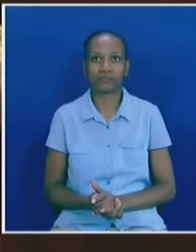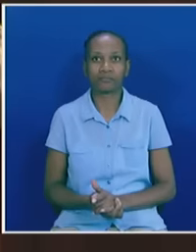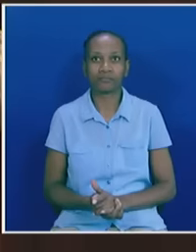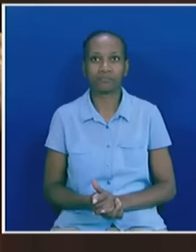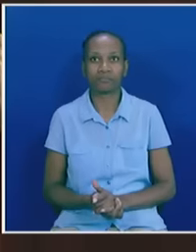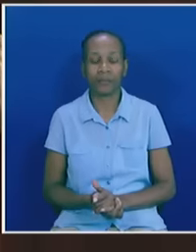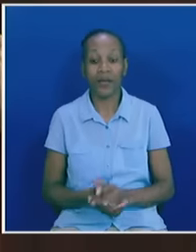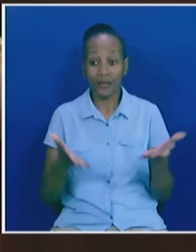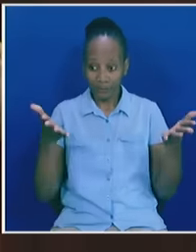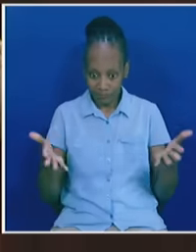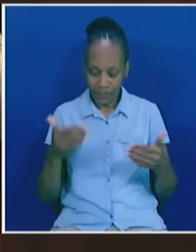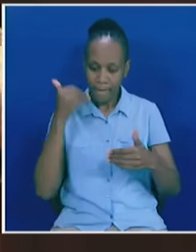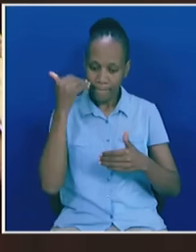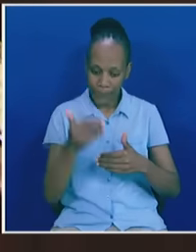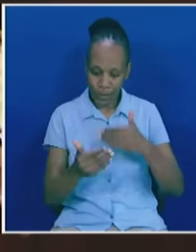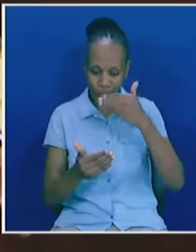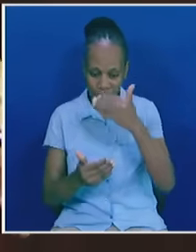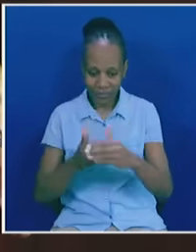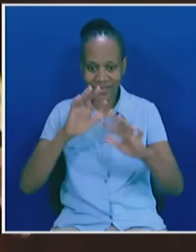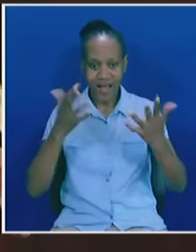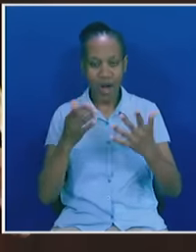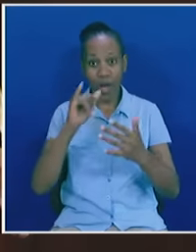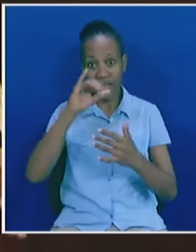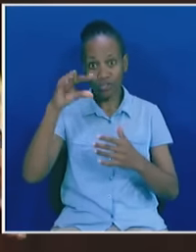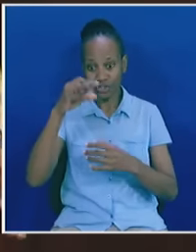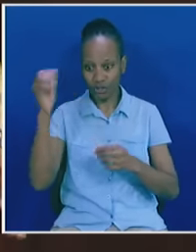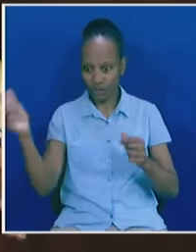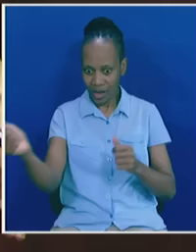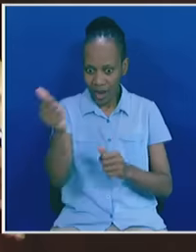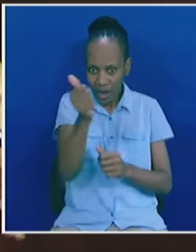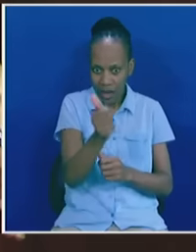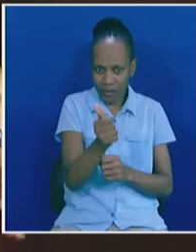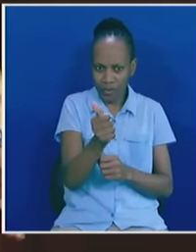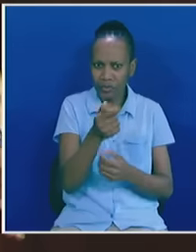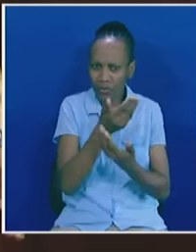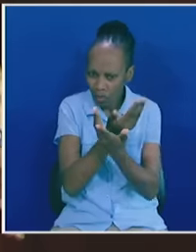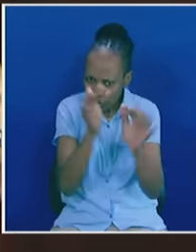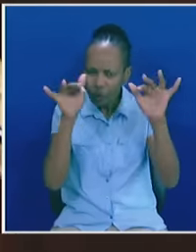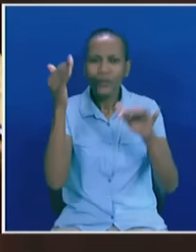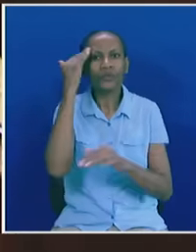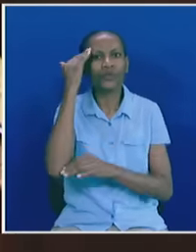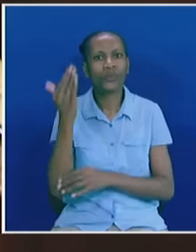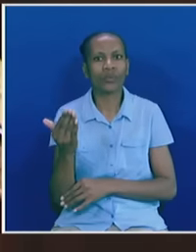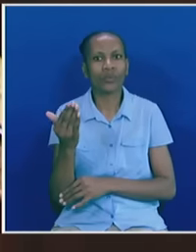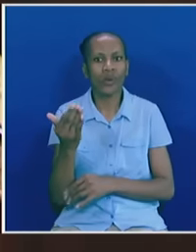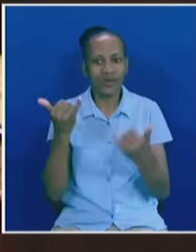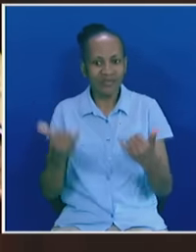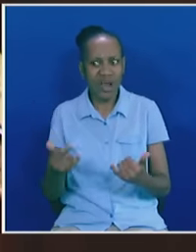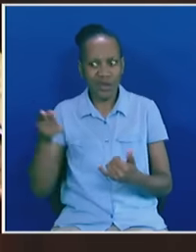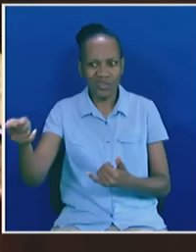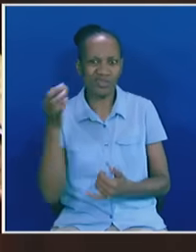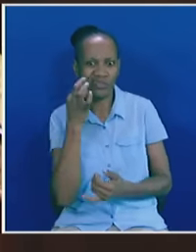the process, your appointment kwe-IG is publicized. Why nizokuthi today nifuna